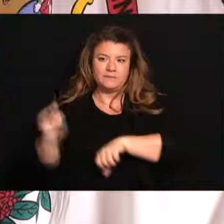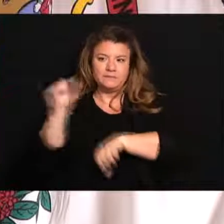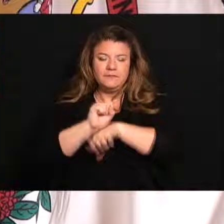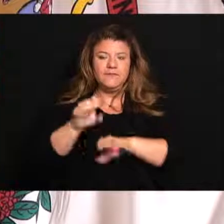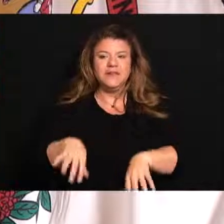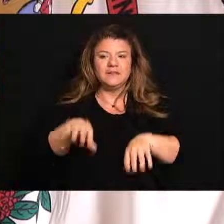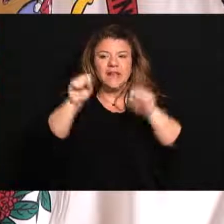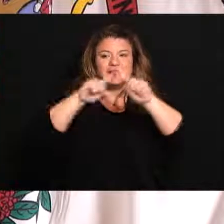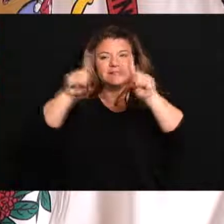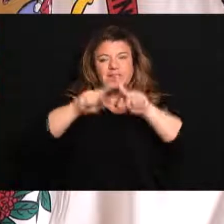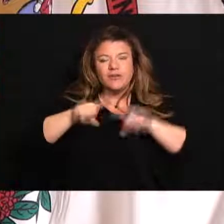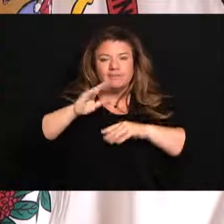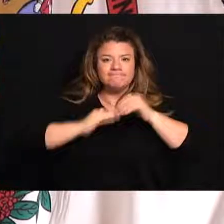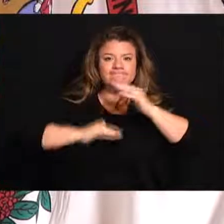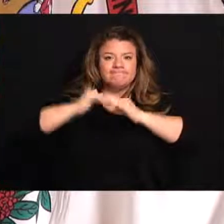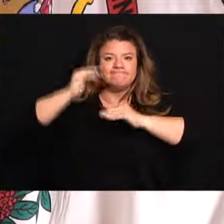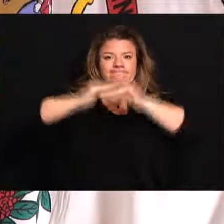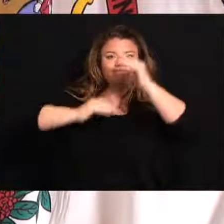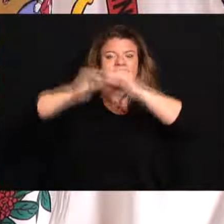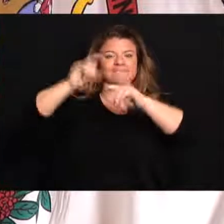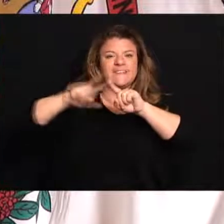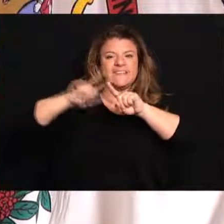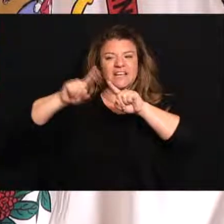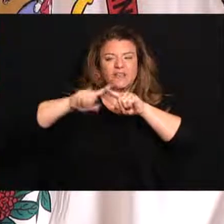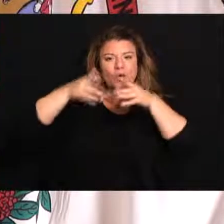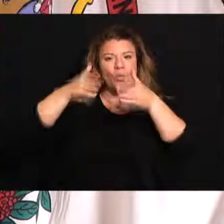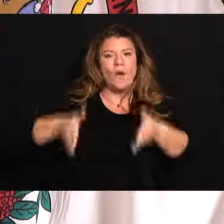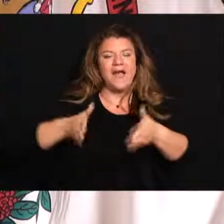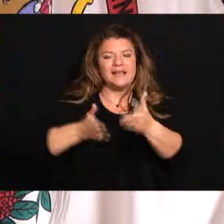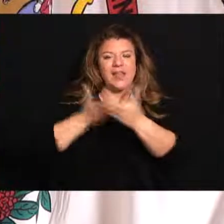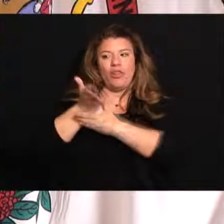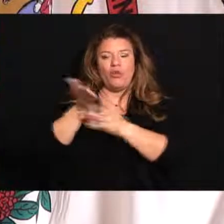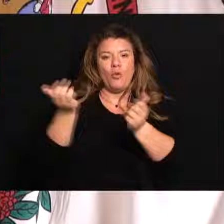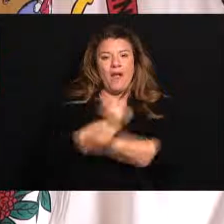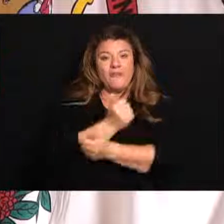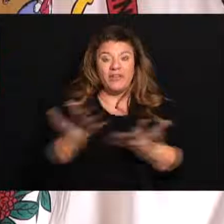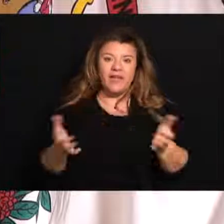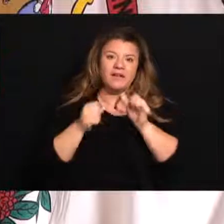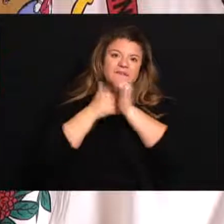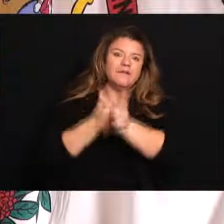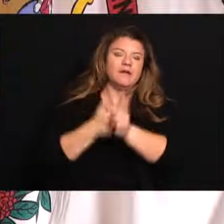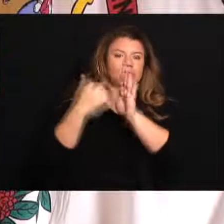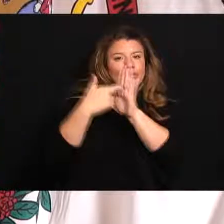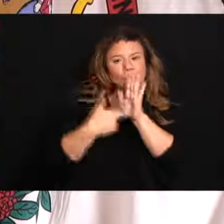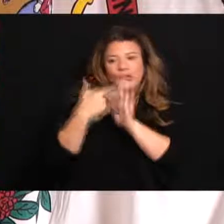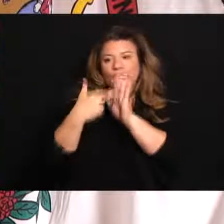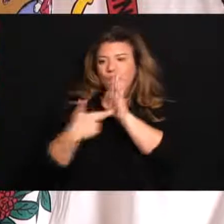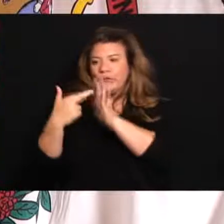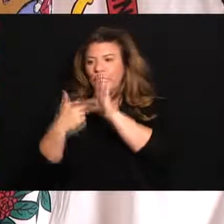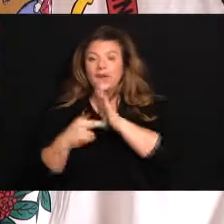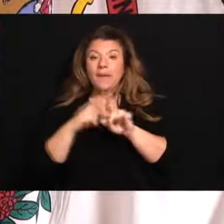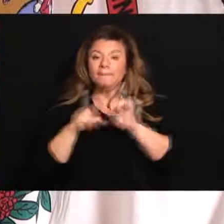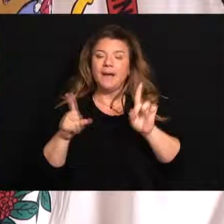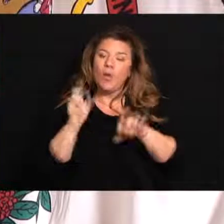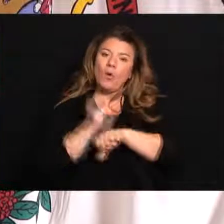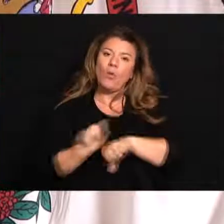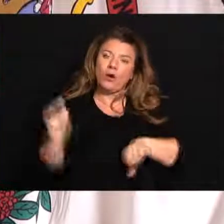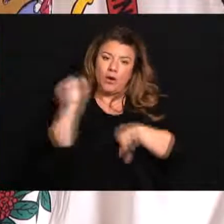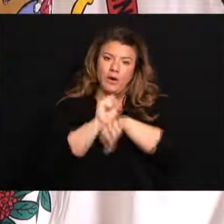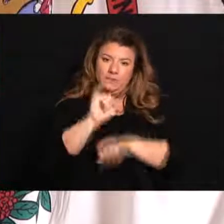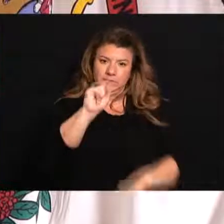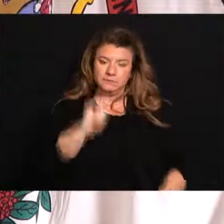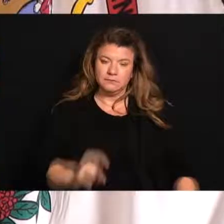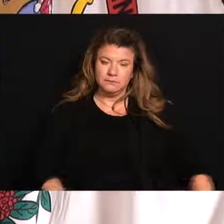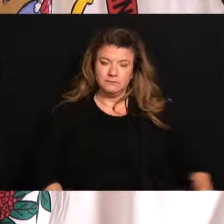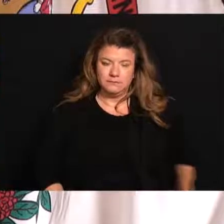of layers of passage to get through it, and a lot of red tape, and but we're working on it, but we should be doing it. And I